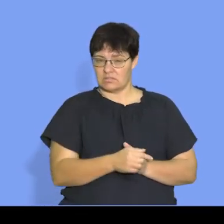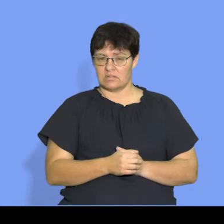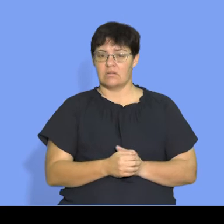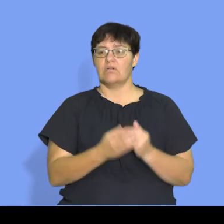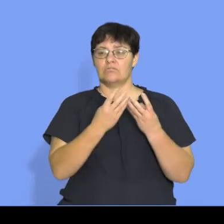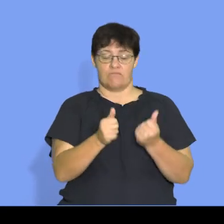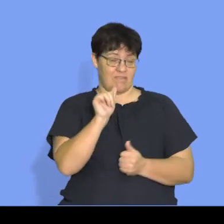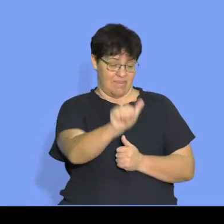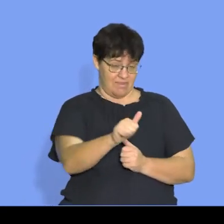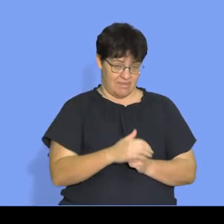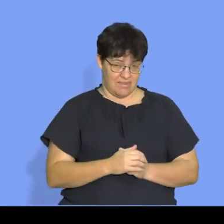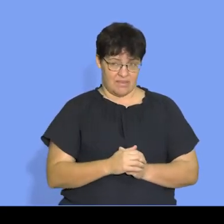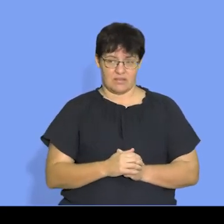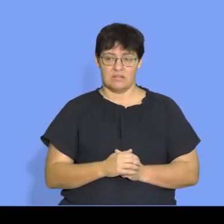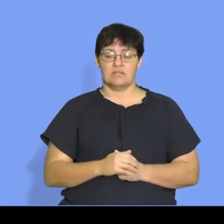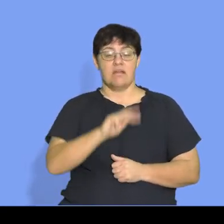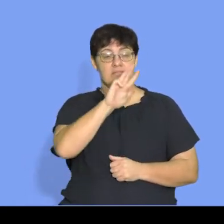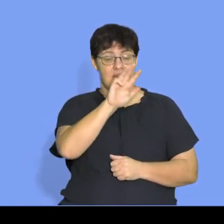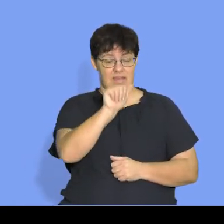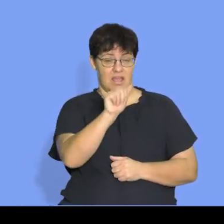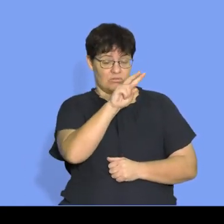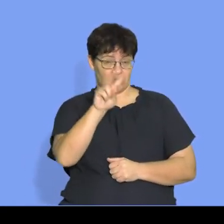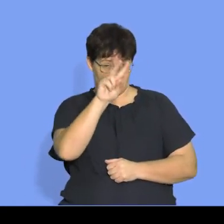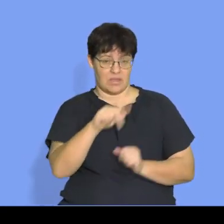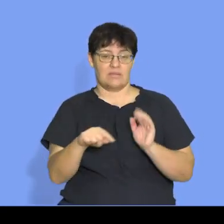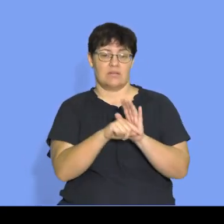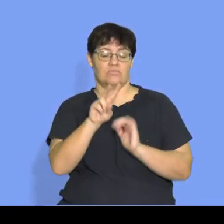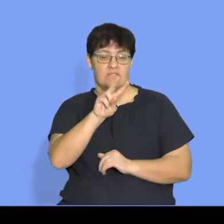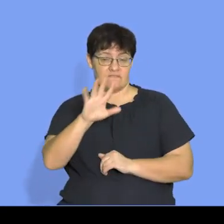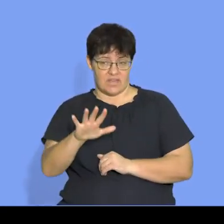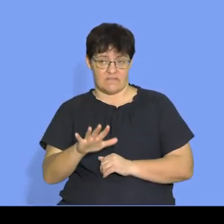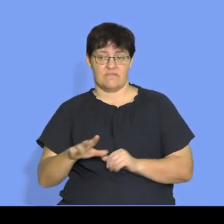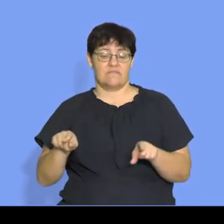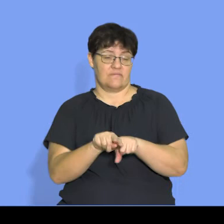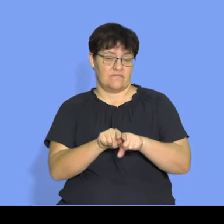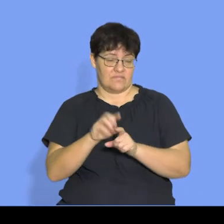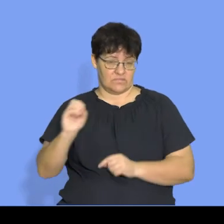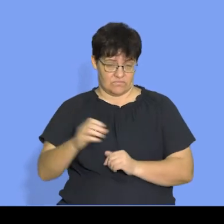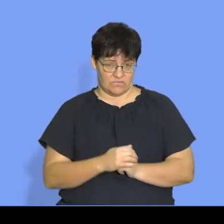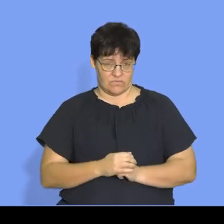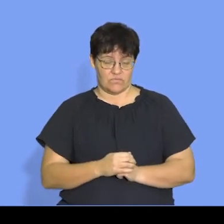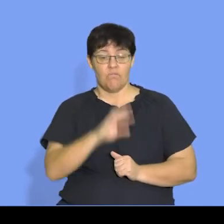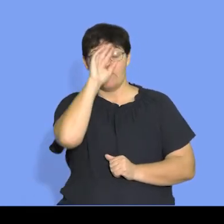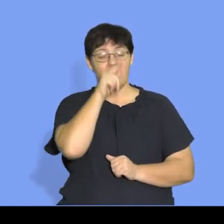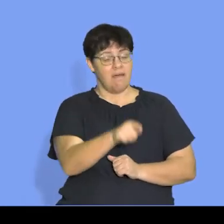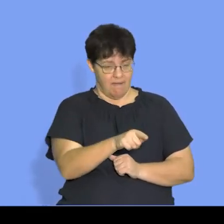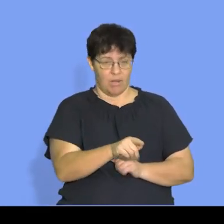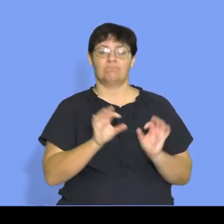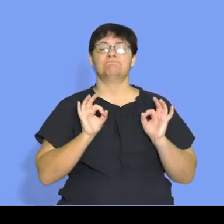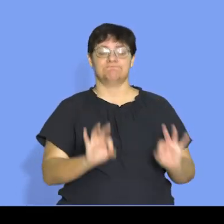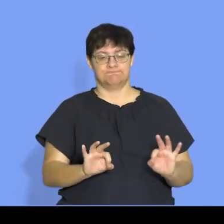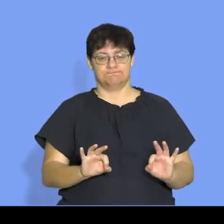as I said. It's 9a squared minus 25 equal to 0, right? So remember, this is going to